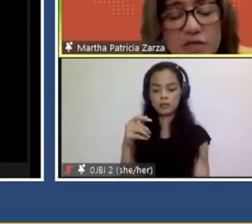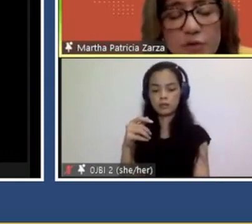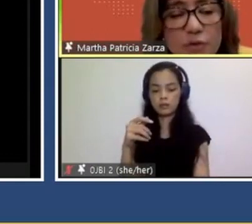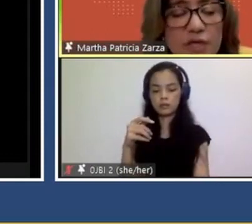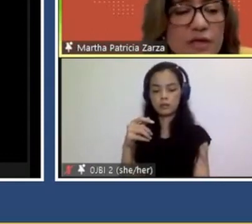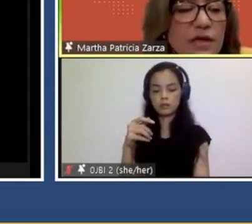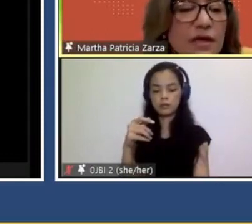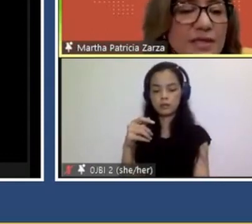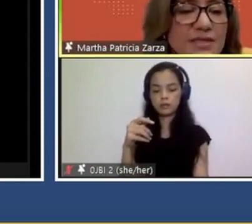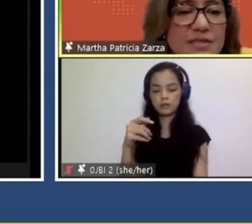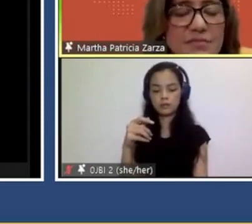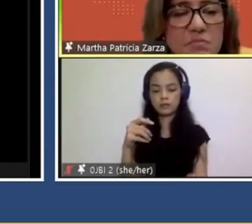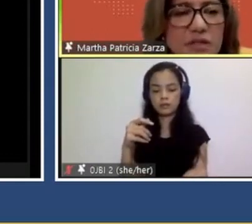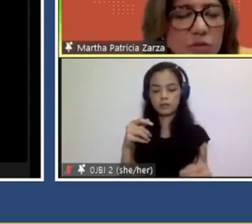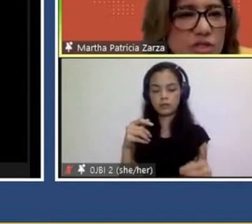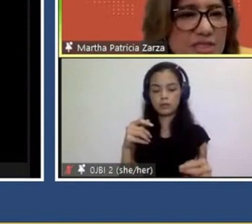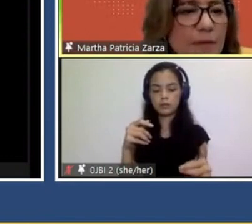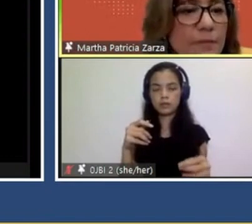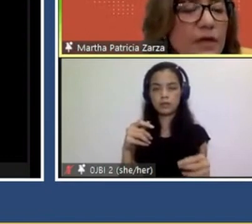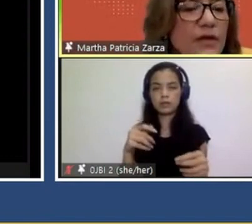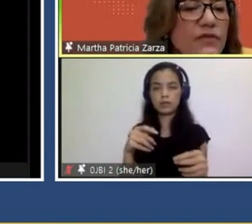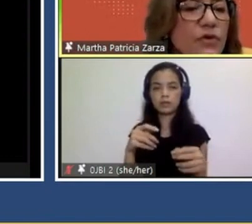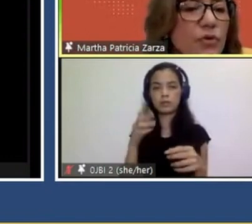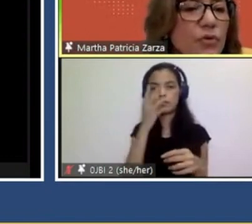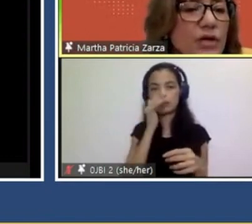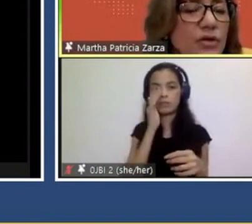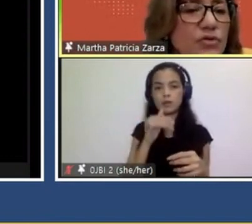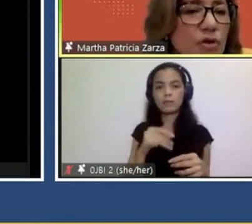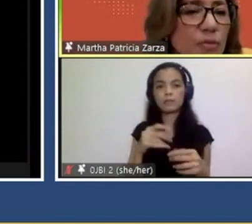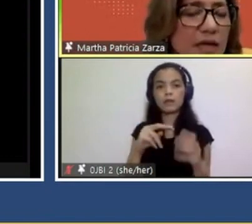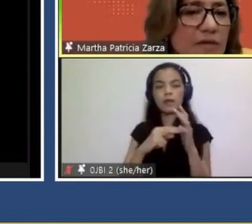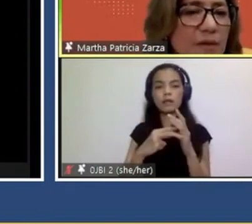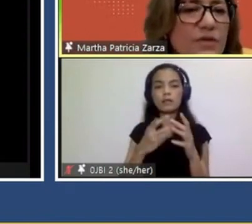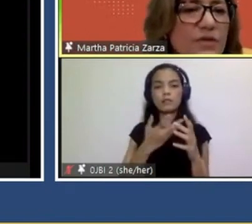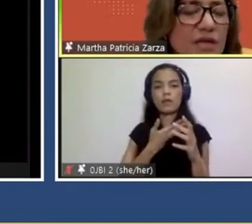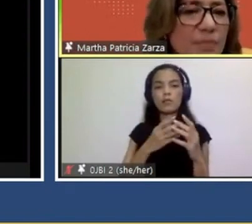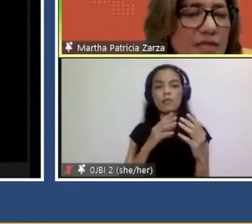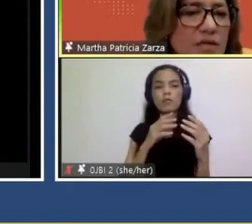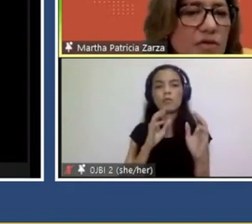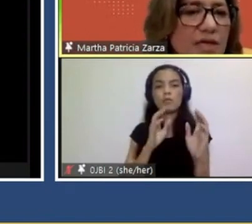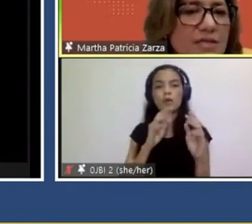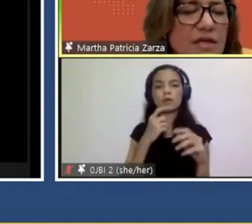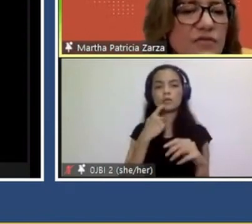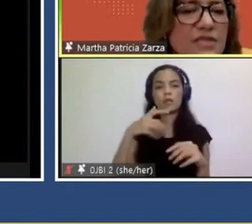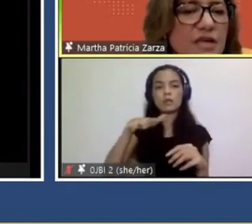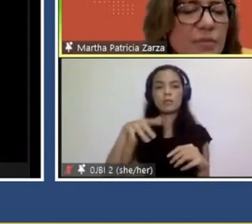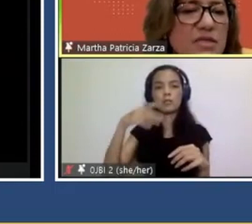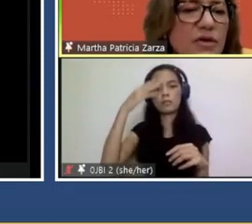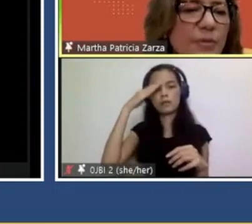the energy for cooking is pretty much the same. So we are going to talk mainly about the state of Mexico, the case